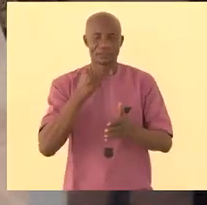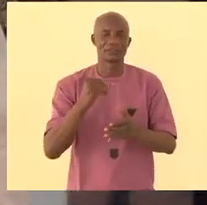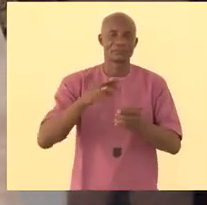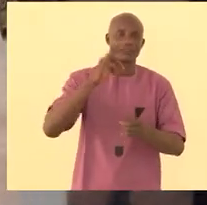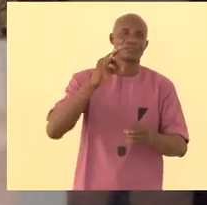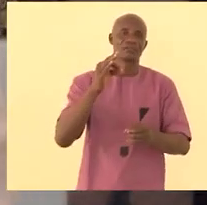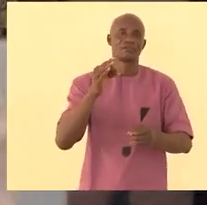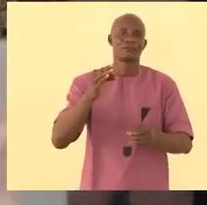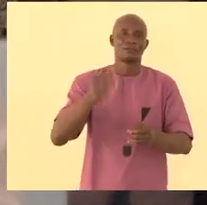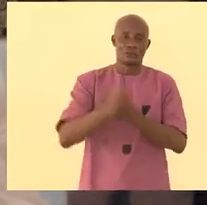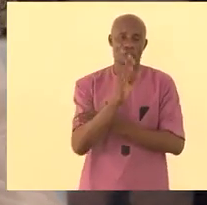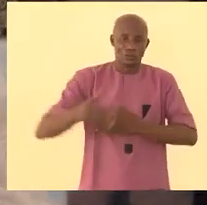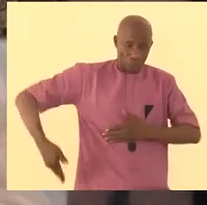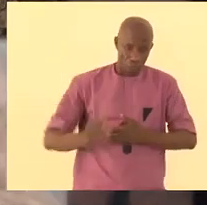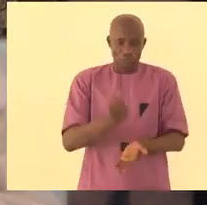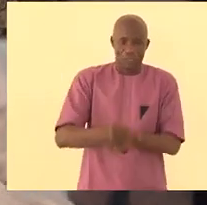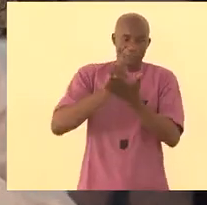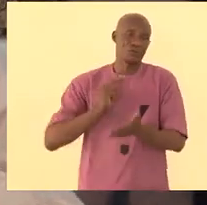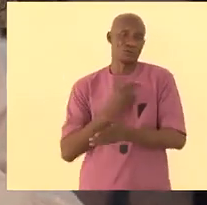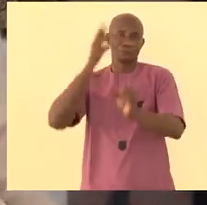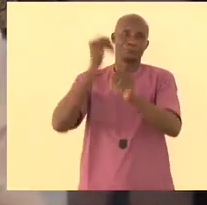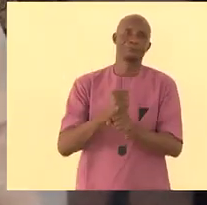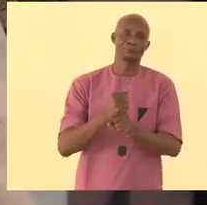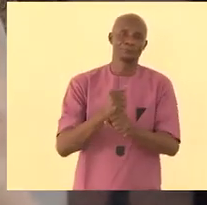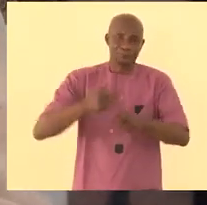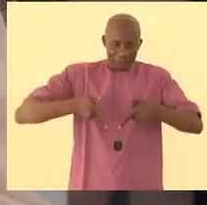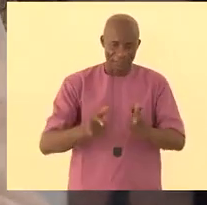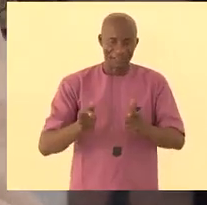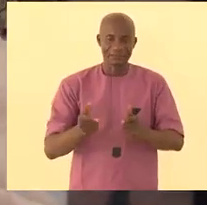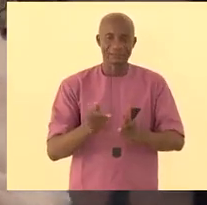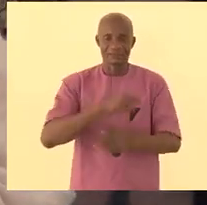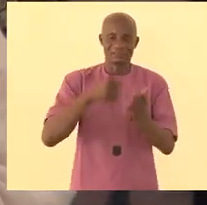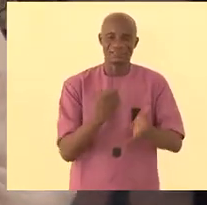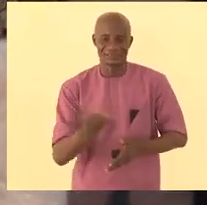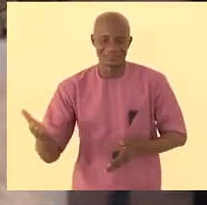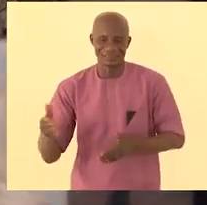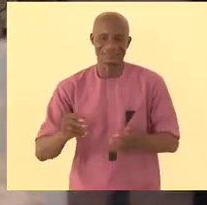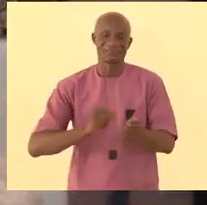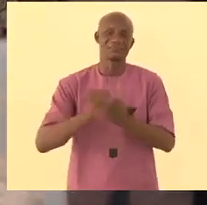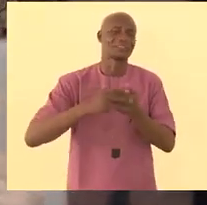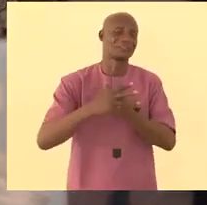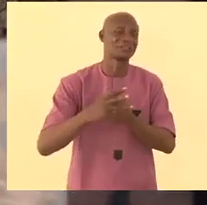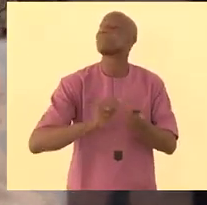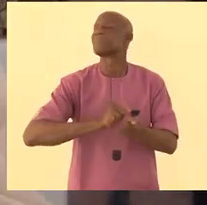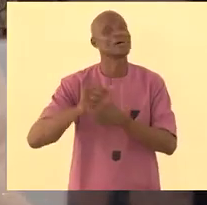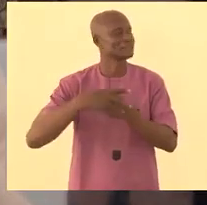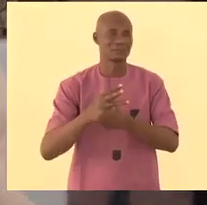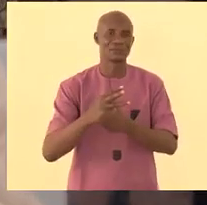the Spirit of God should help us to achieve. And let these things passing away just pass